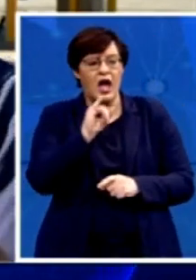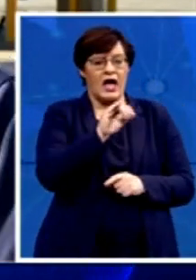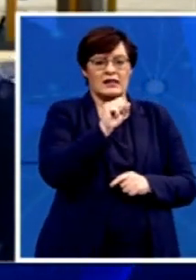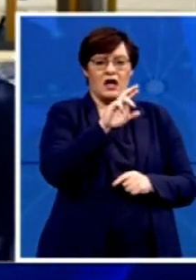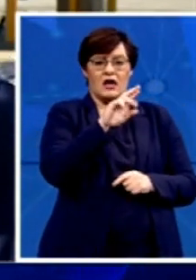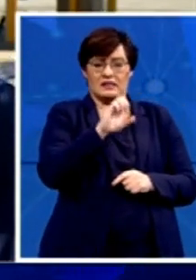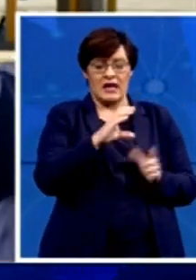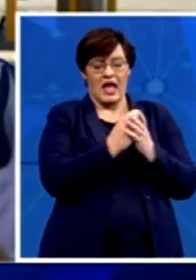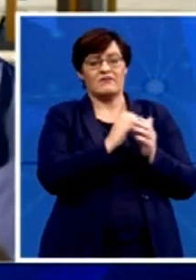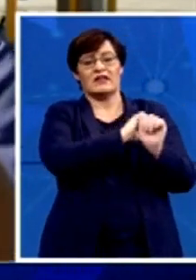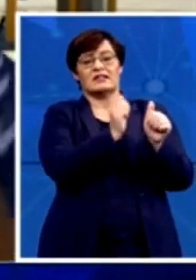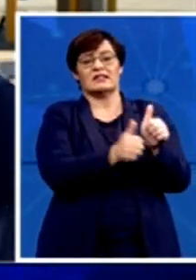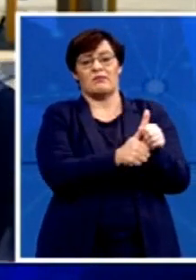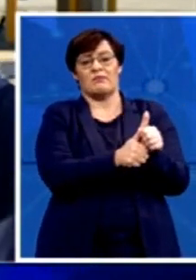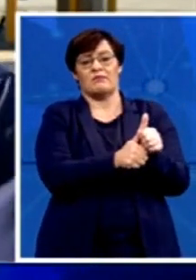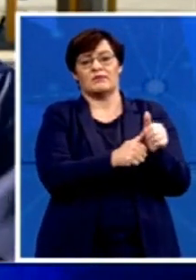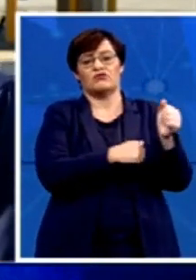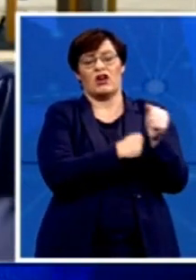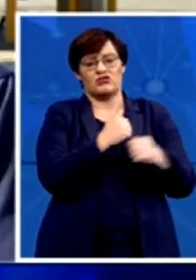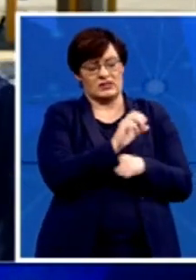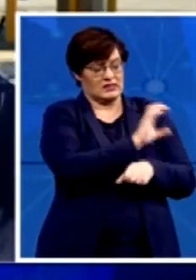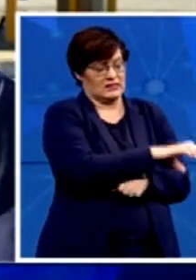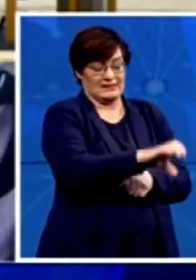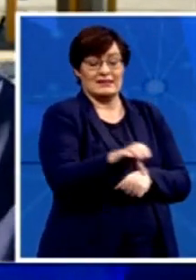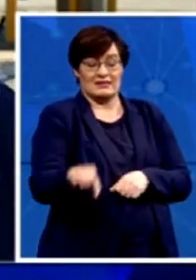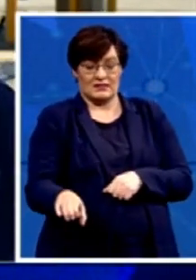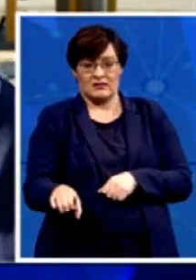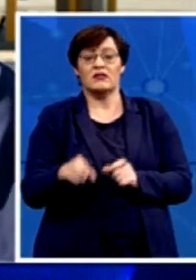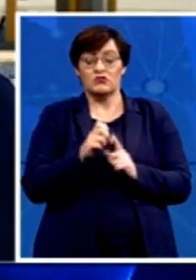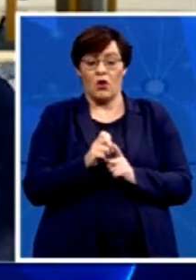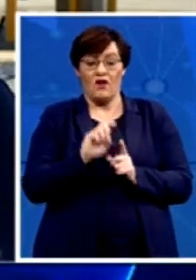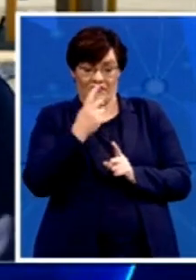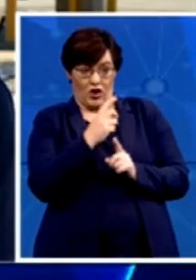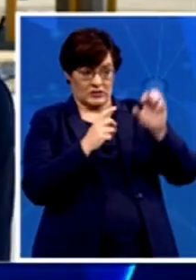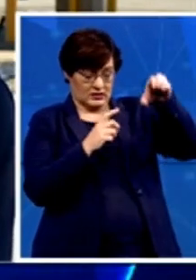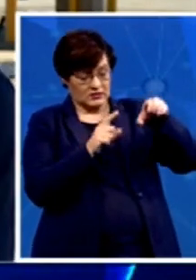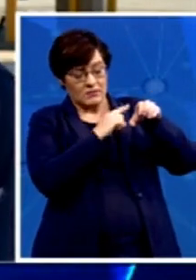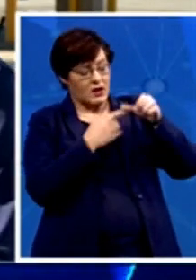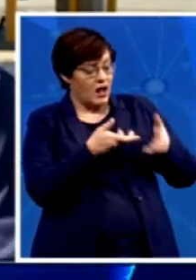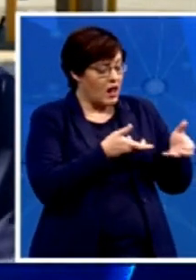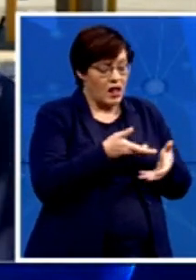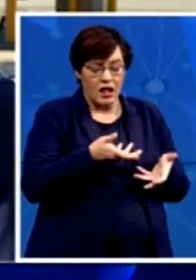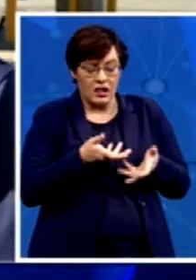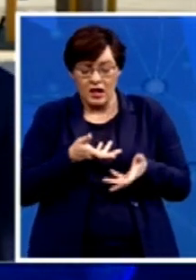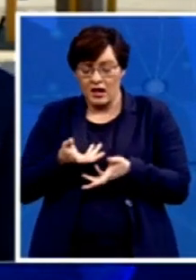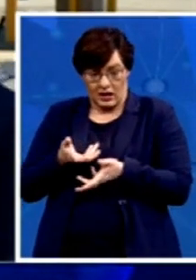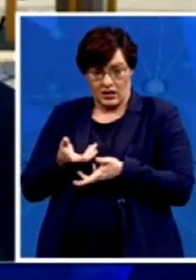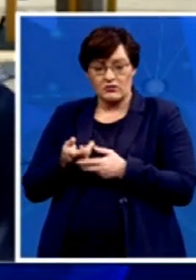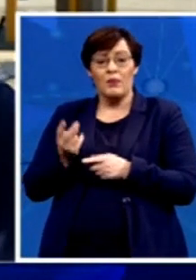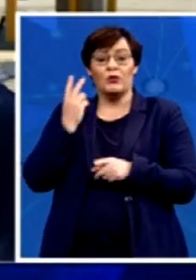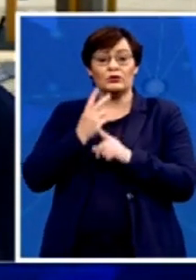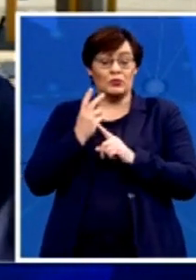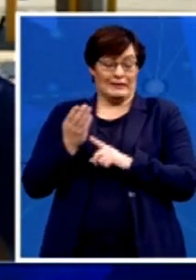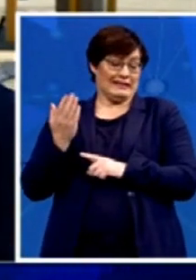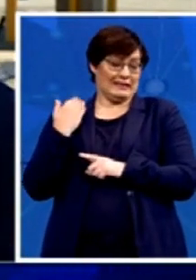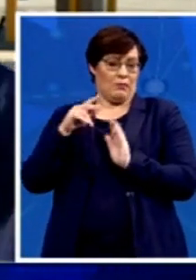in each specific campuses. So the policy was only released to the ISRC the previous 2 weeks. So we only got hold of the policy that